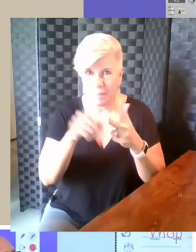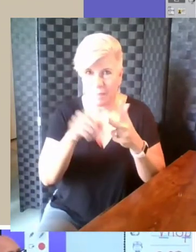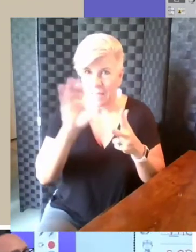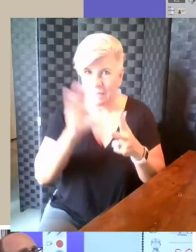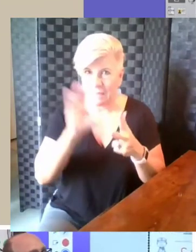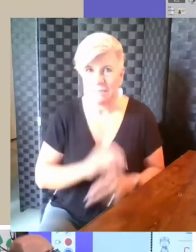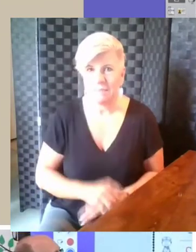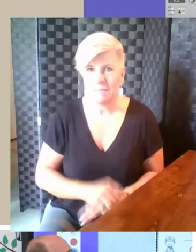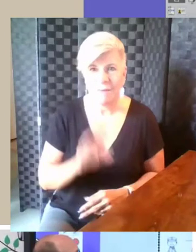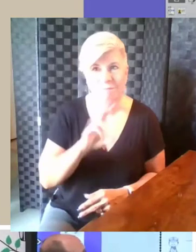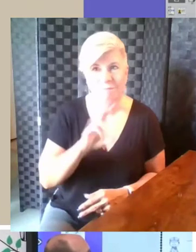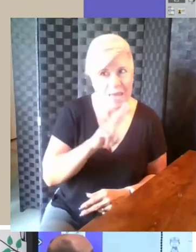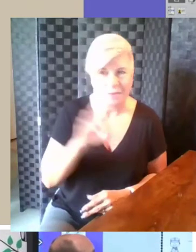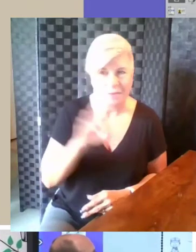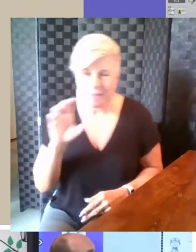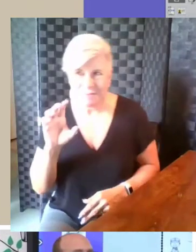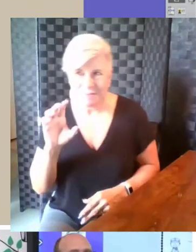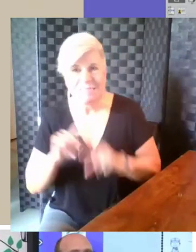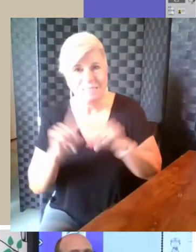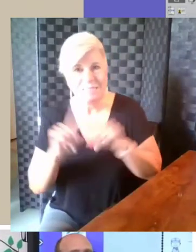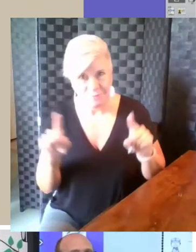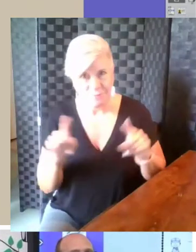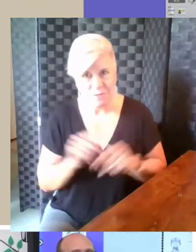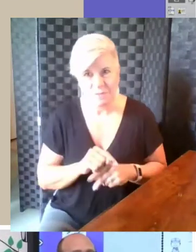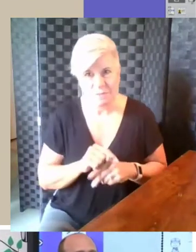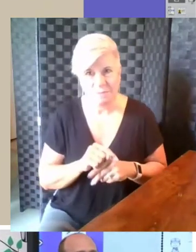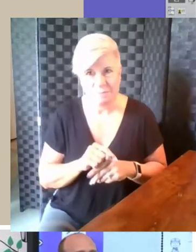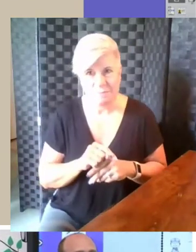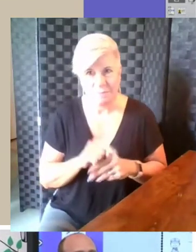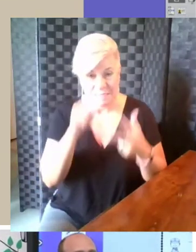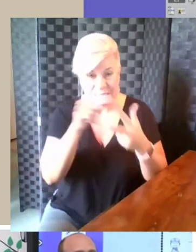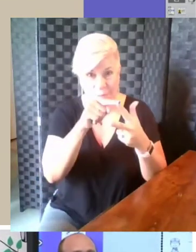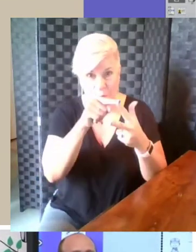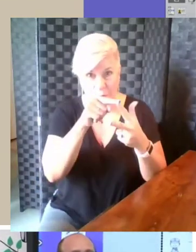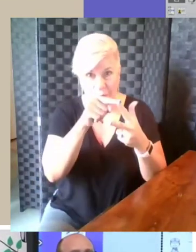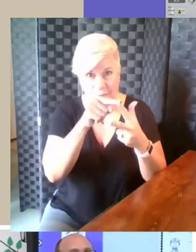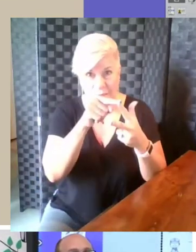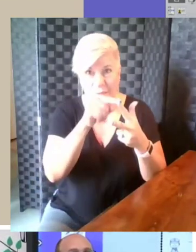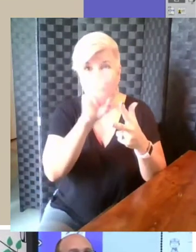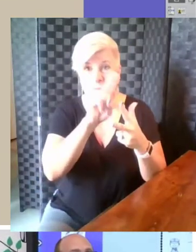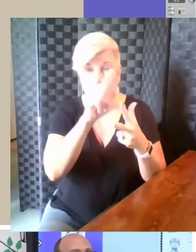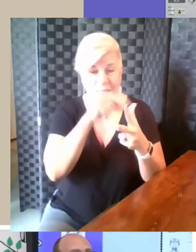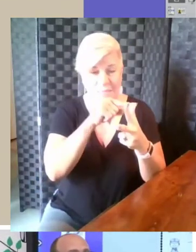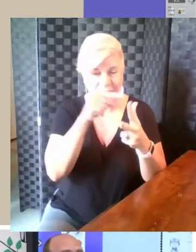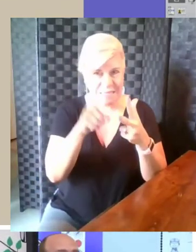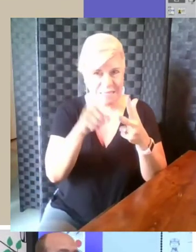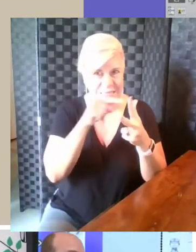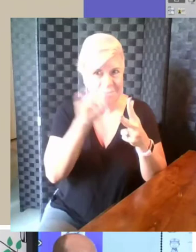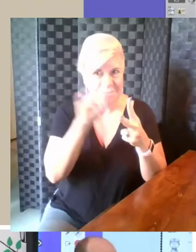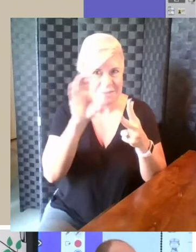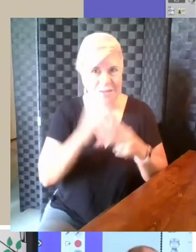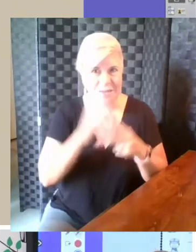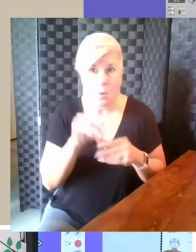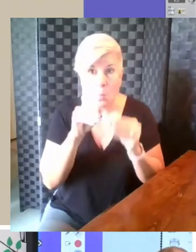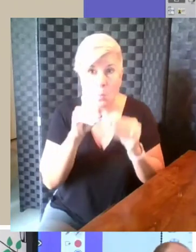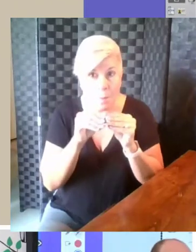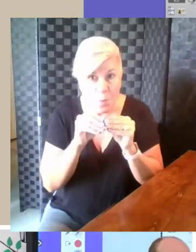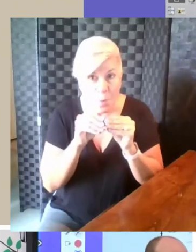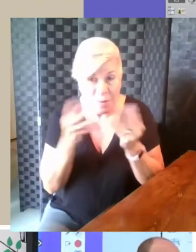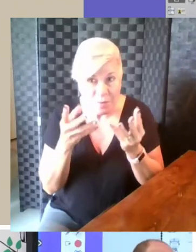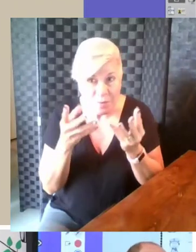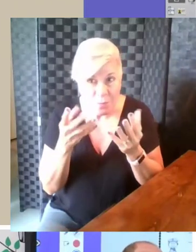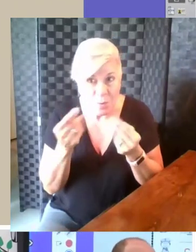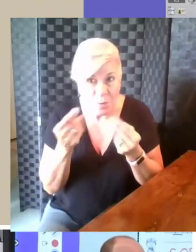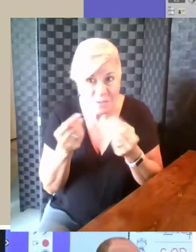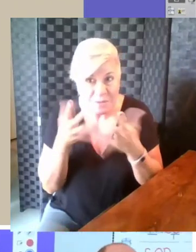We know there's vowels and consonants, and we're focusing on consonants today. We've got just one more minute, and let me show you what I'm going to do to finish